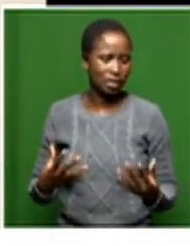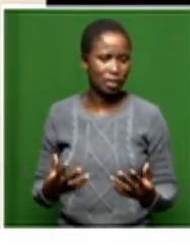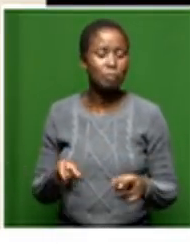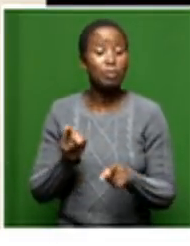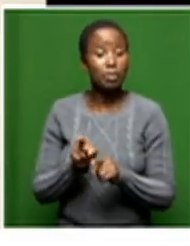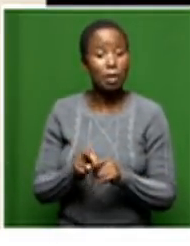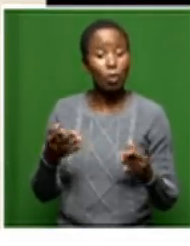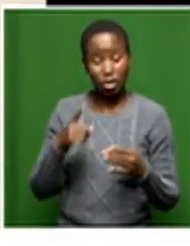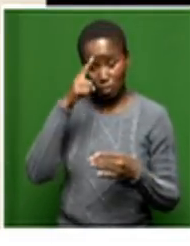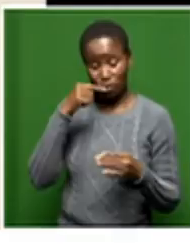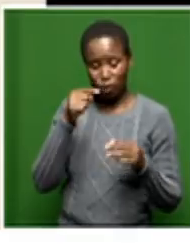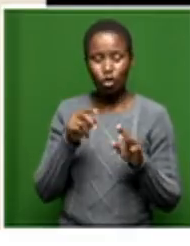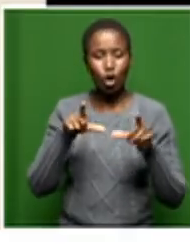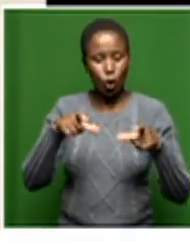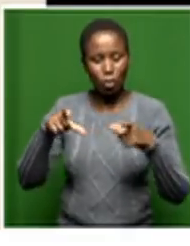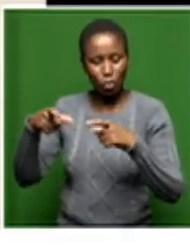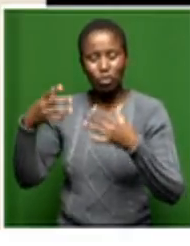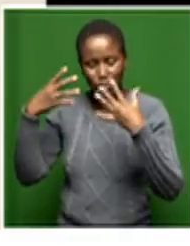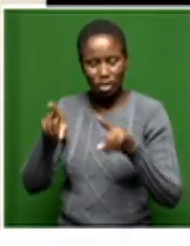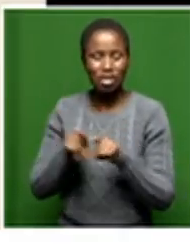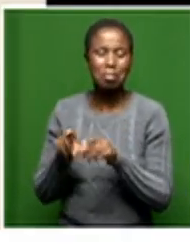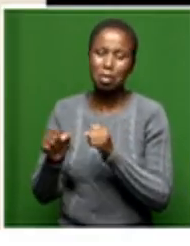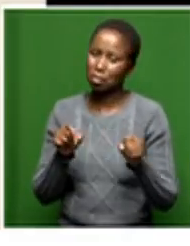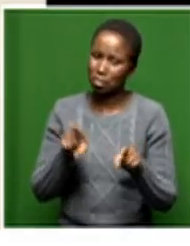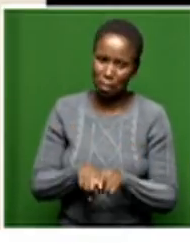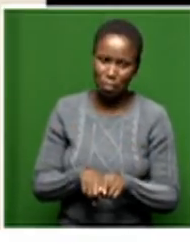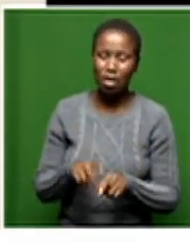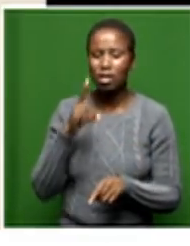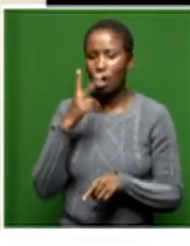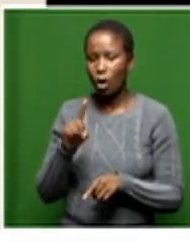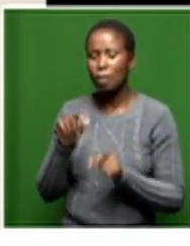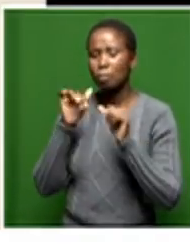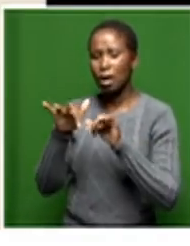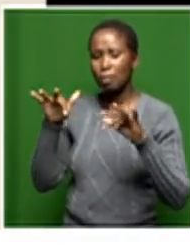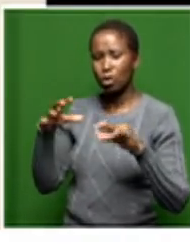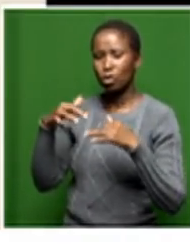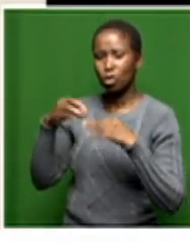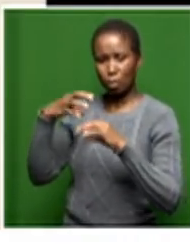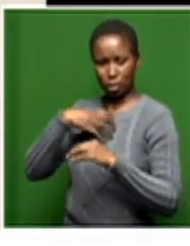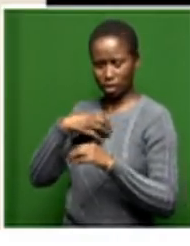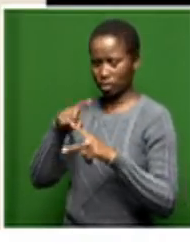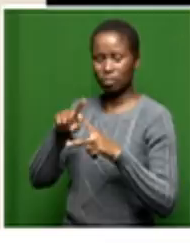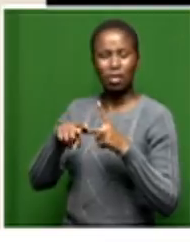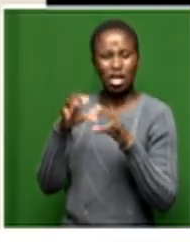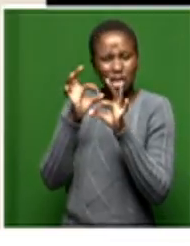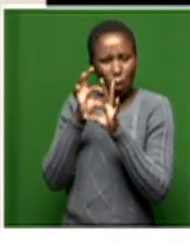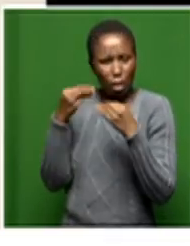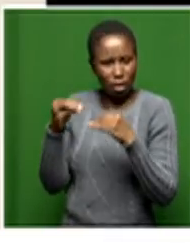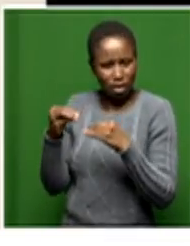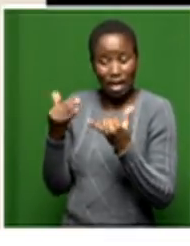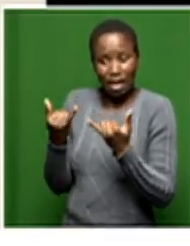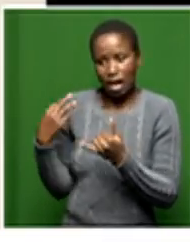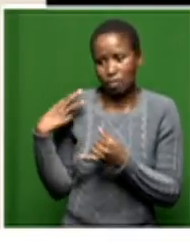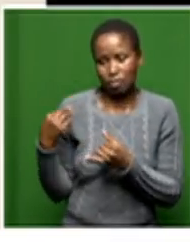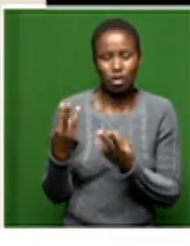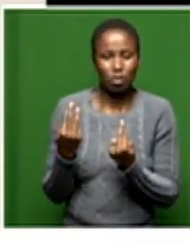you sit there, you raise the same issues. You look at the departments, for example, public enterprises. I look at small business. There's a different minister now,